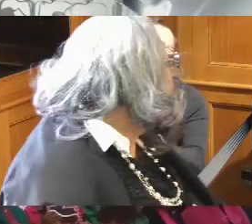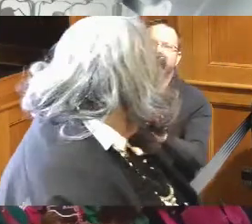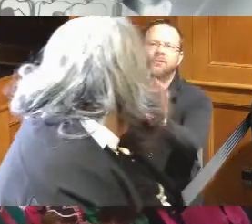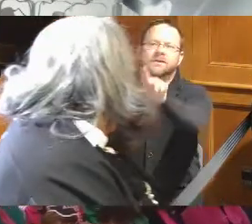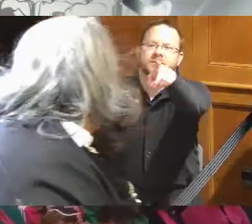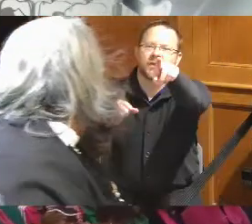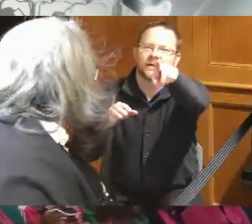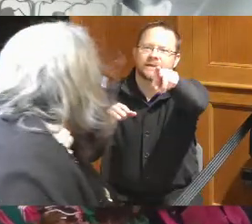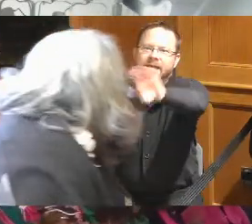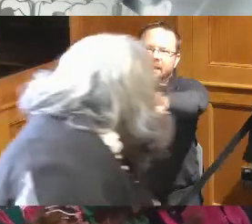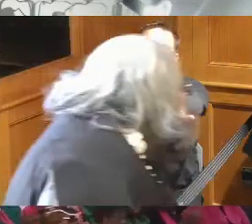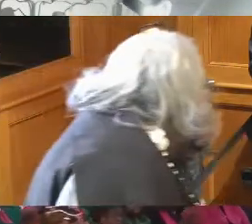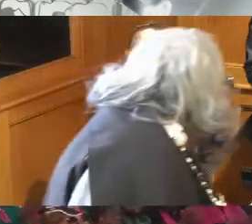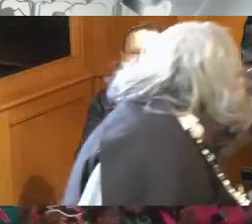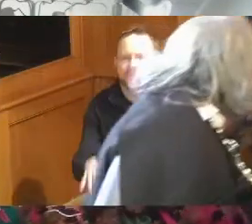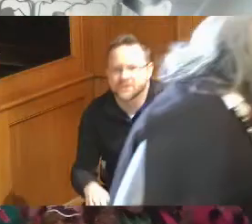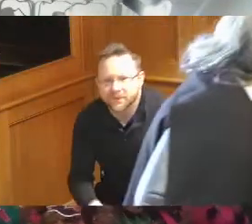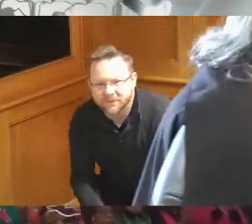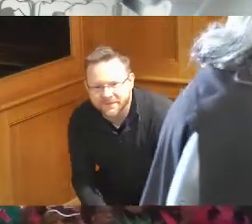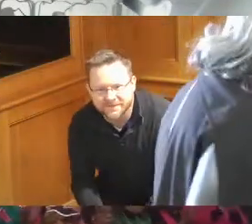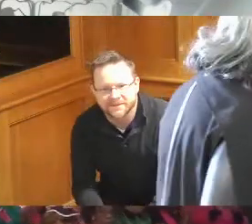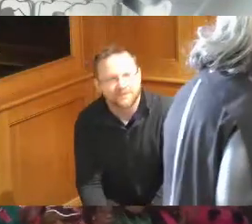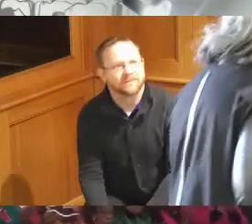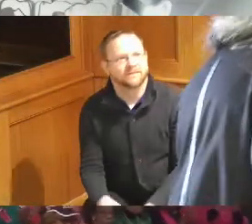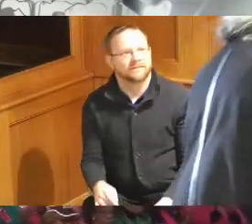of AKAs.